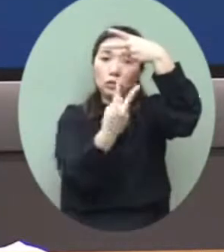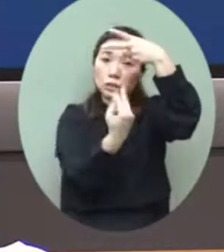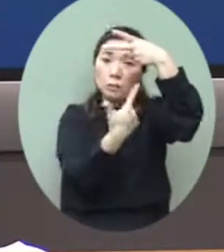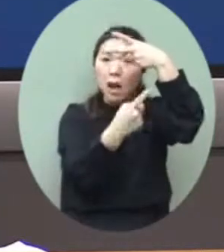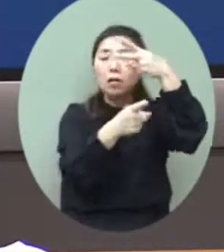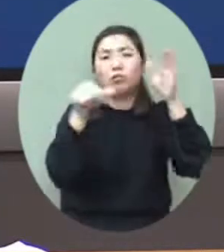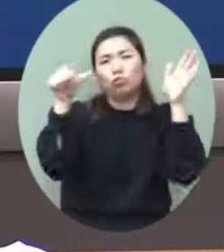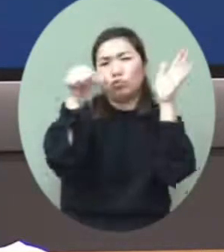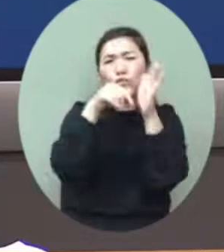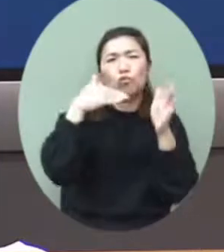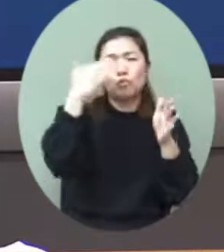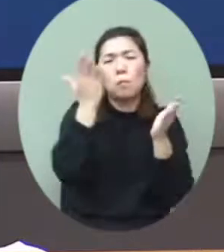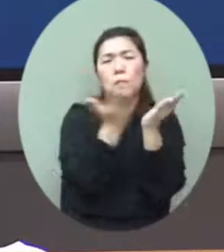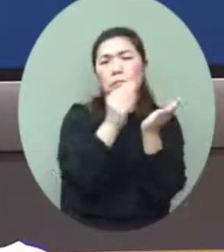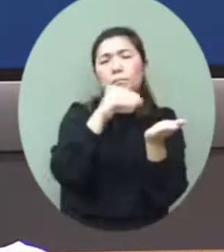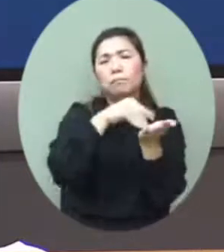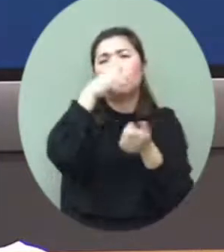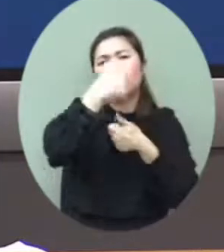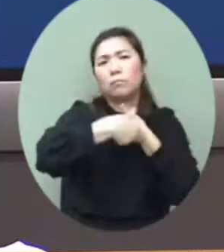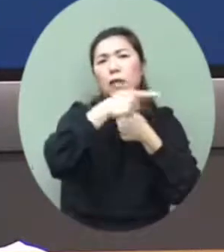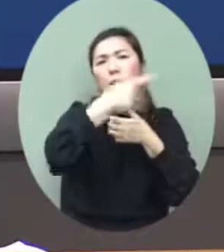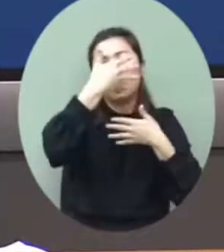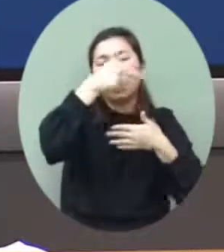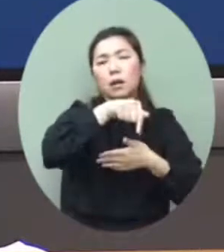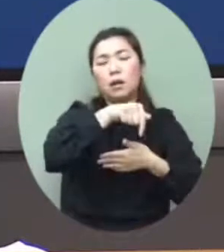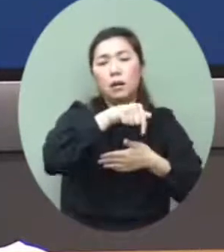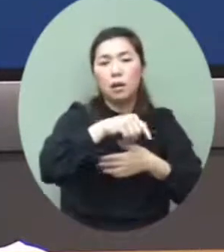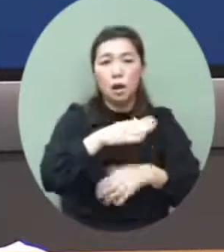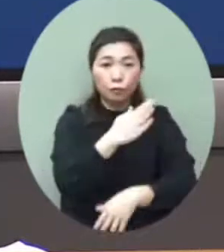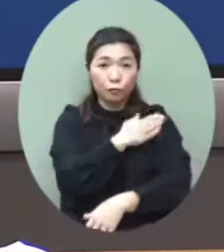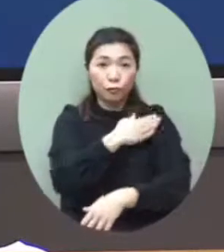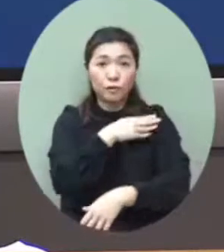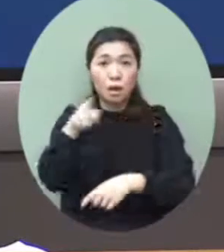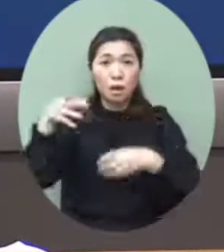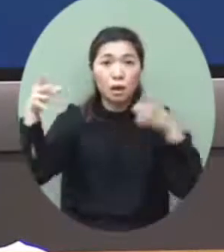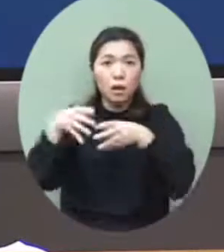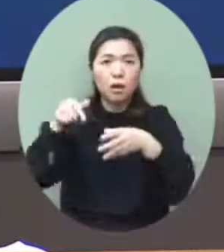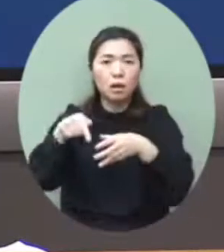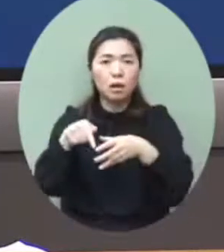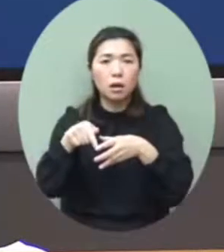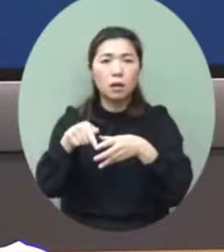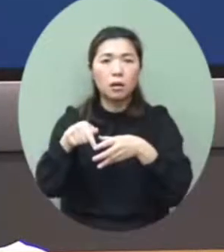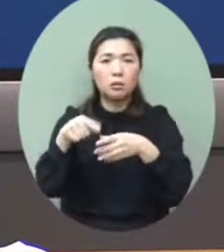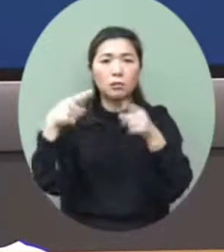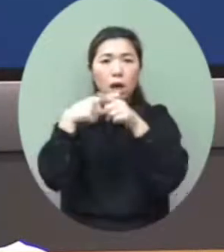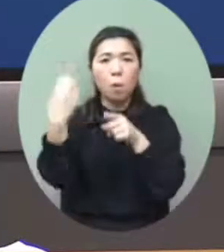The trend peaked earlier on February the 28th.